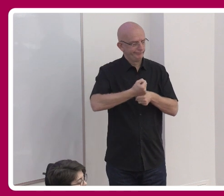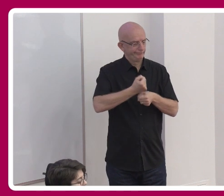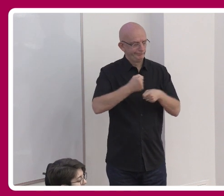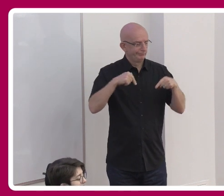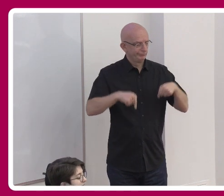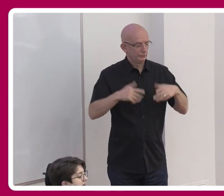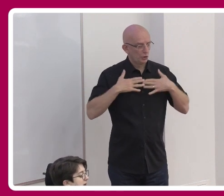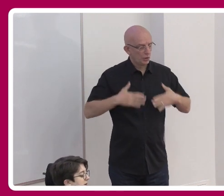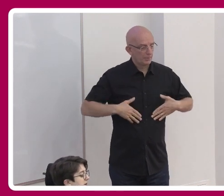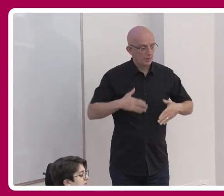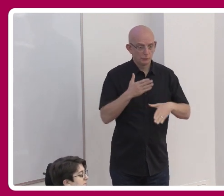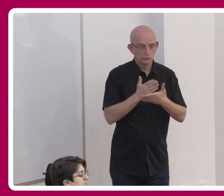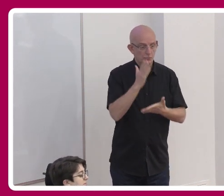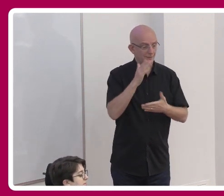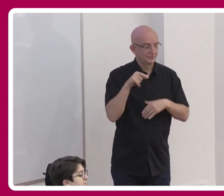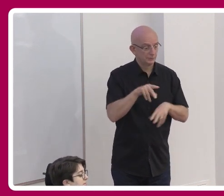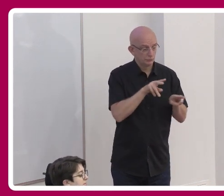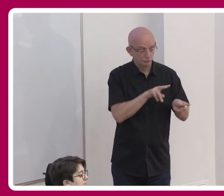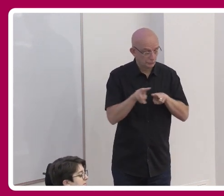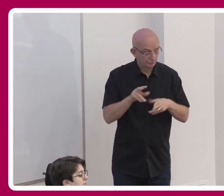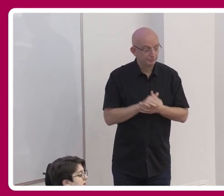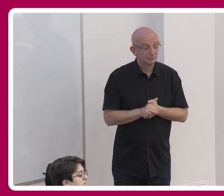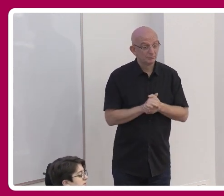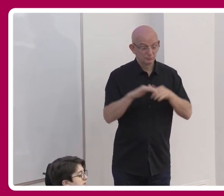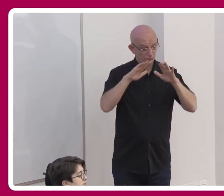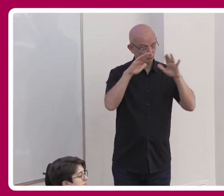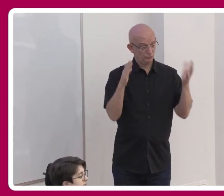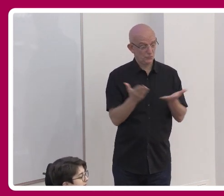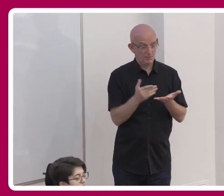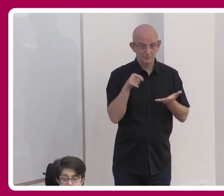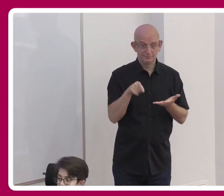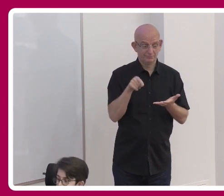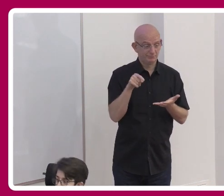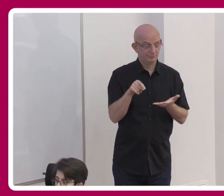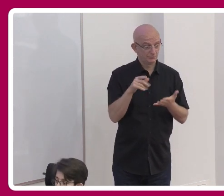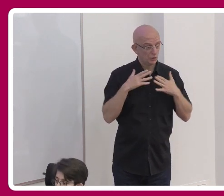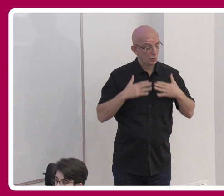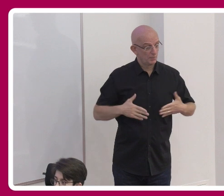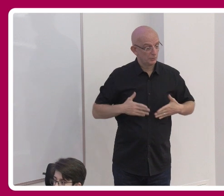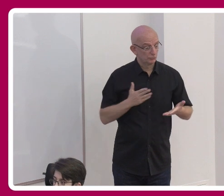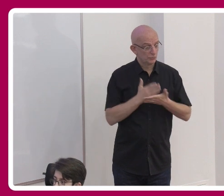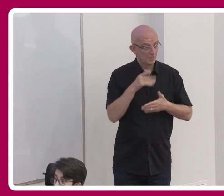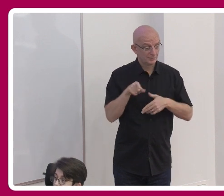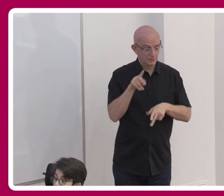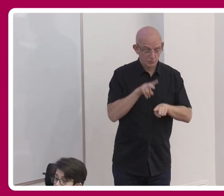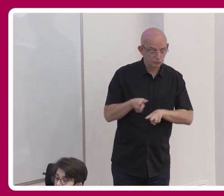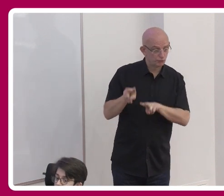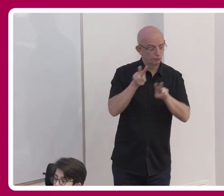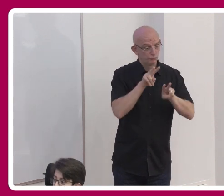investigates and reports on human rights violations around the world. We are a group, we are